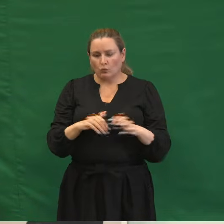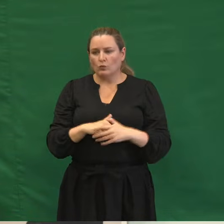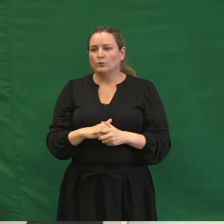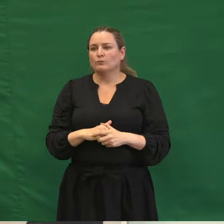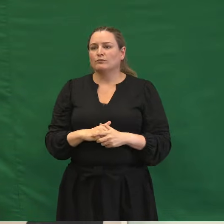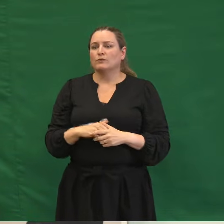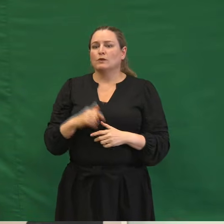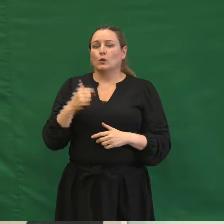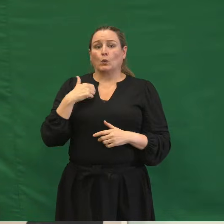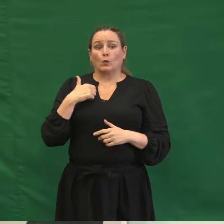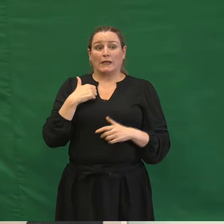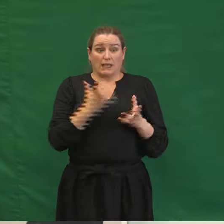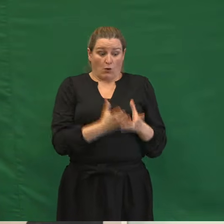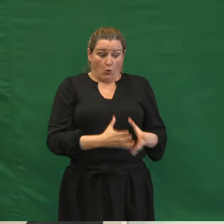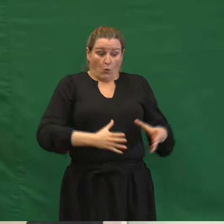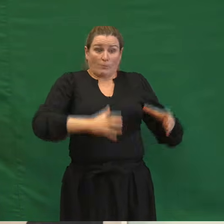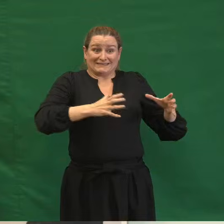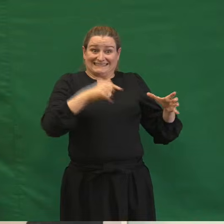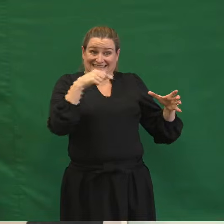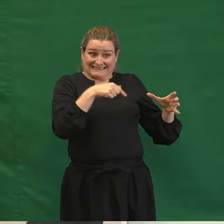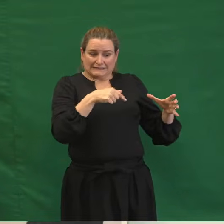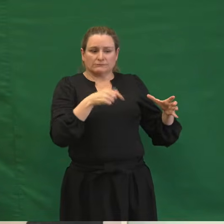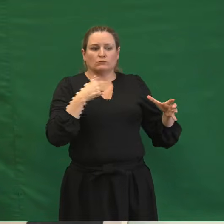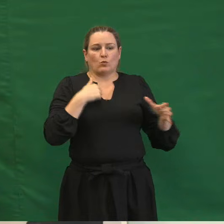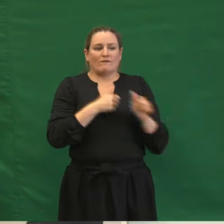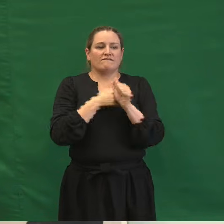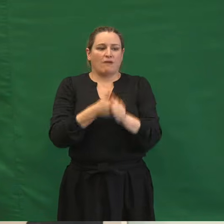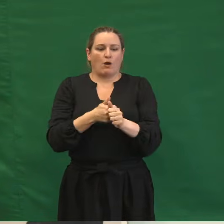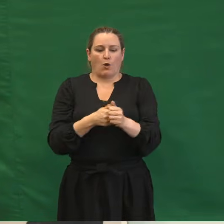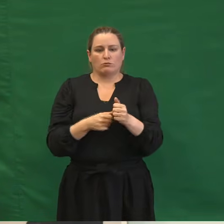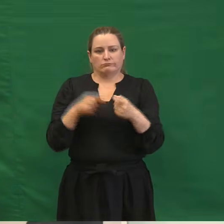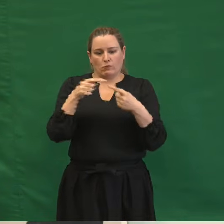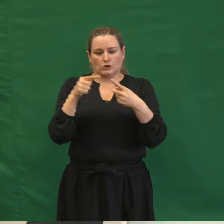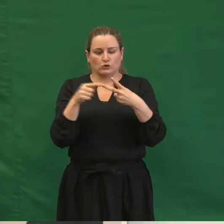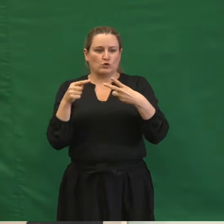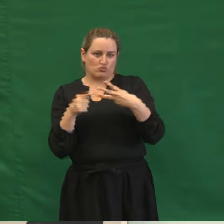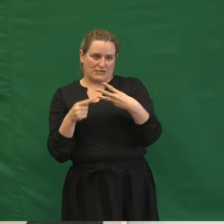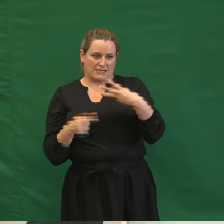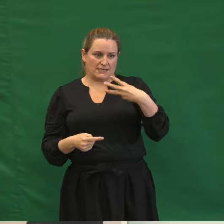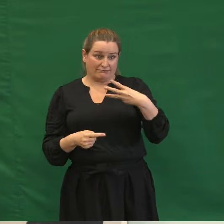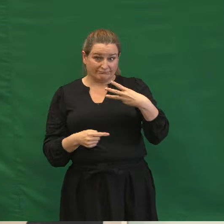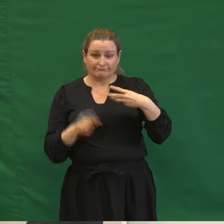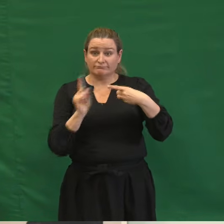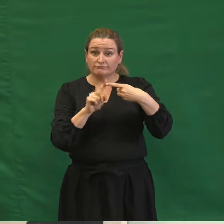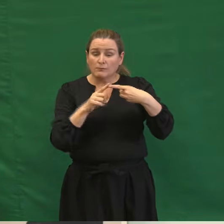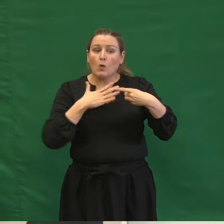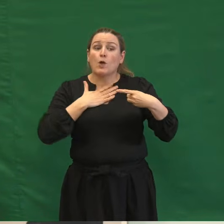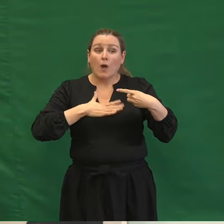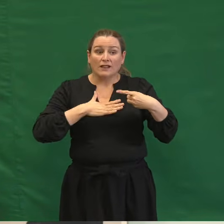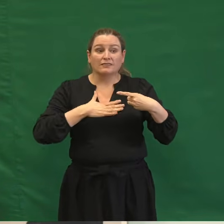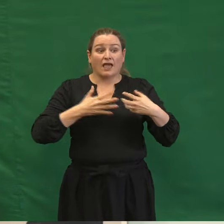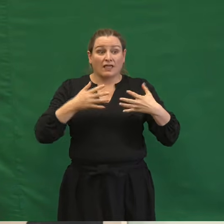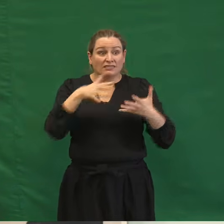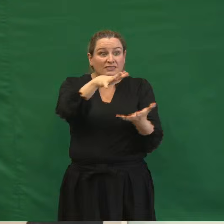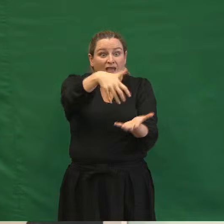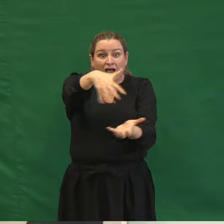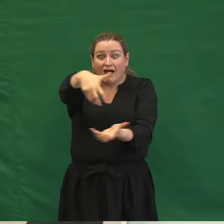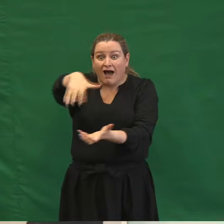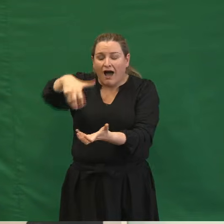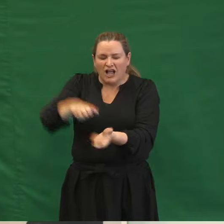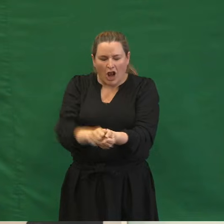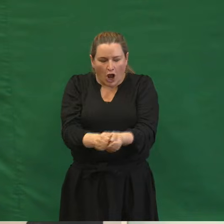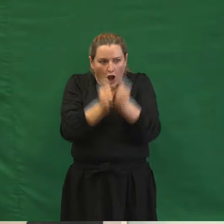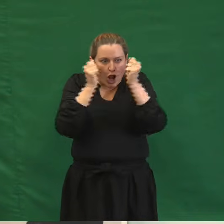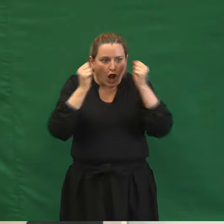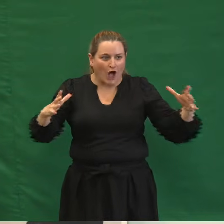around three primary principles. We wanted a large amount of data, everyone does, but we wanted diverse